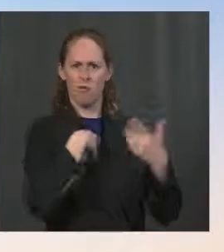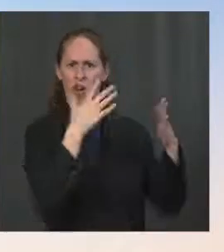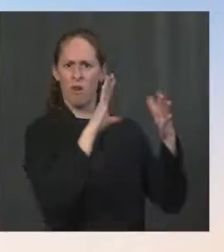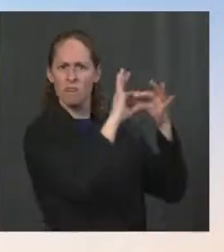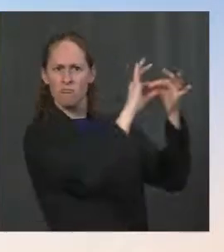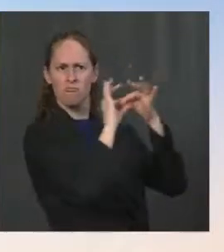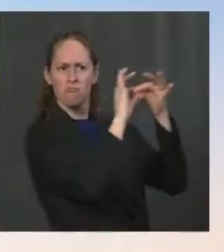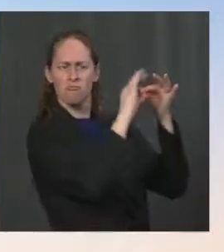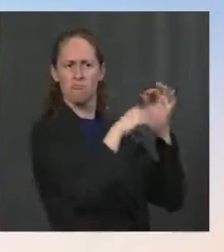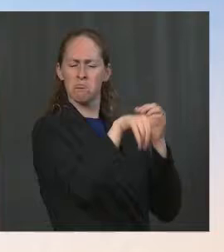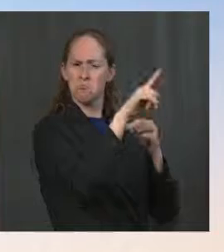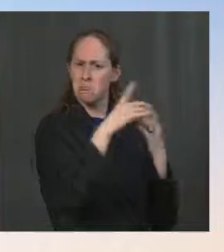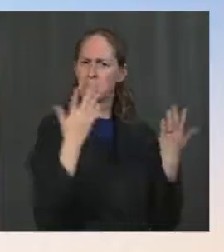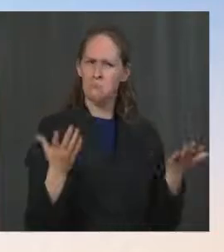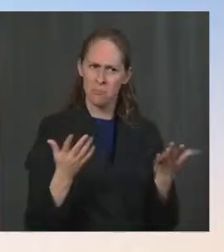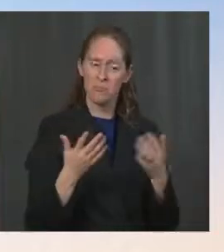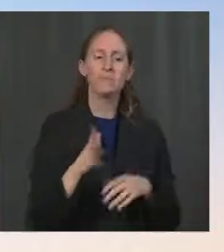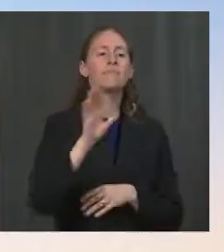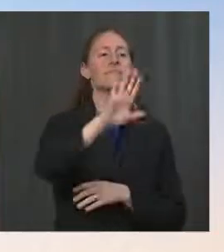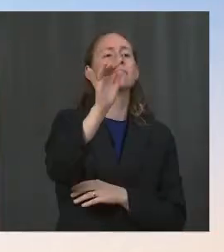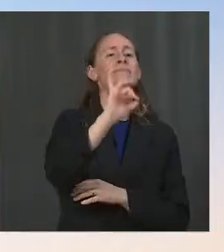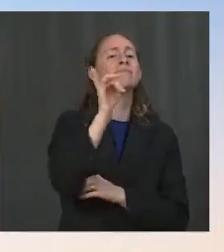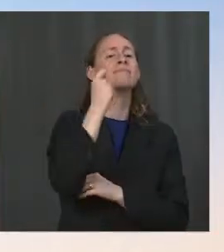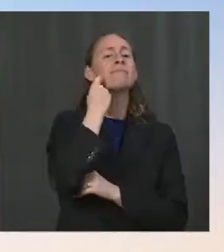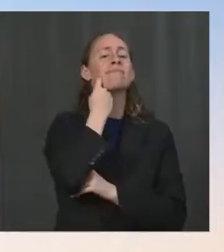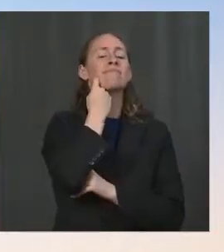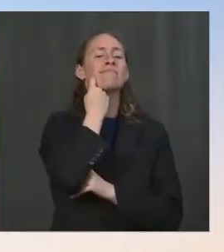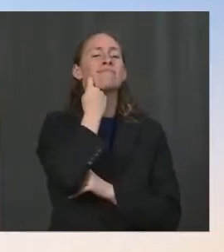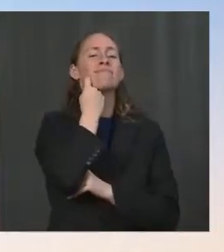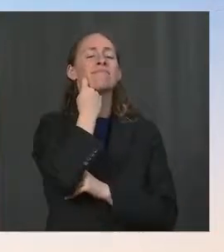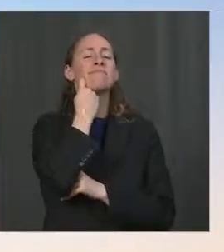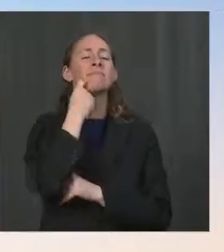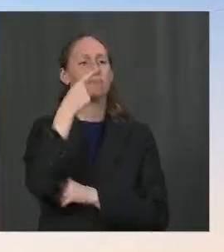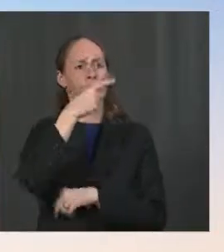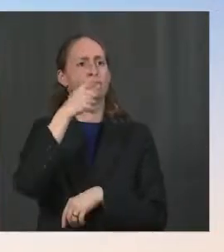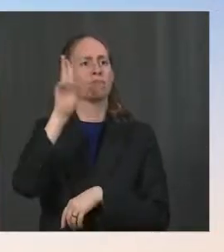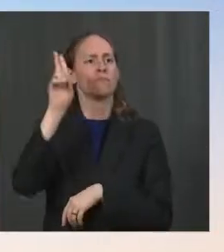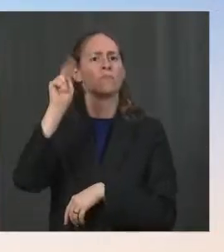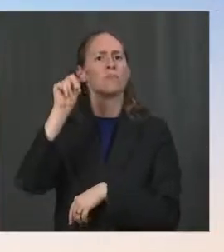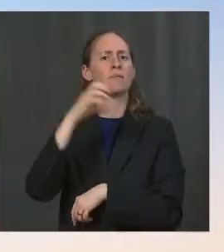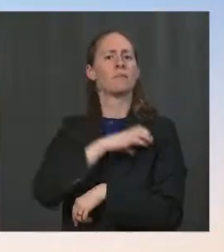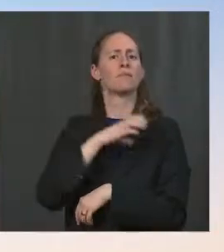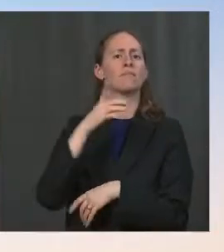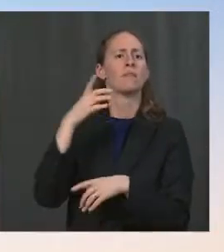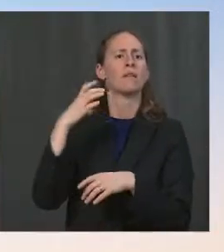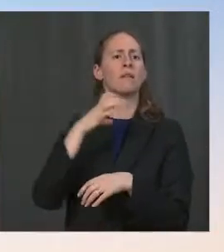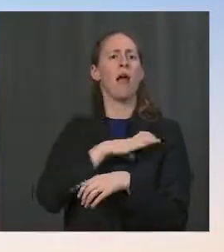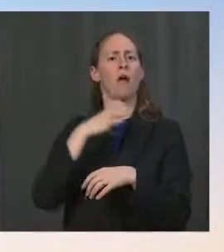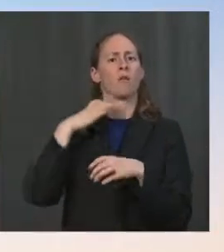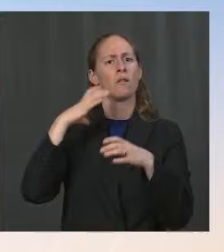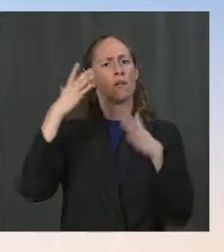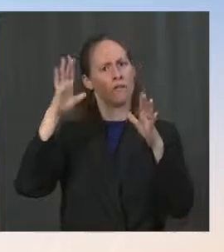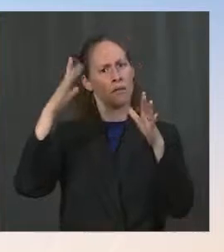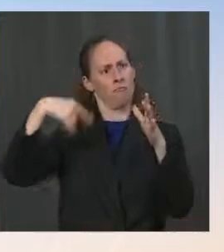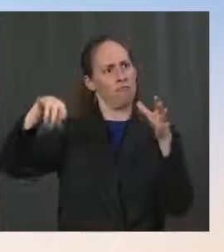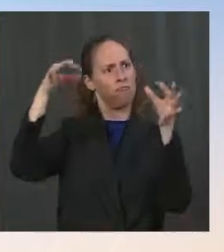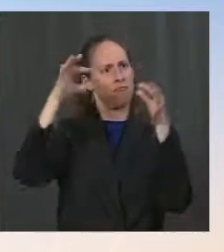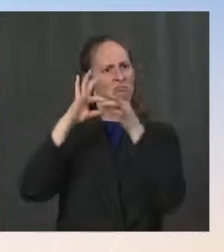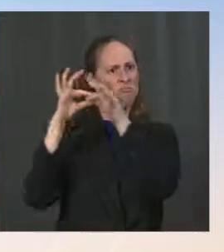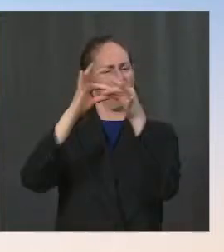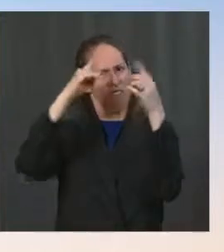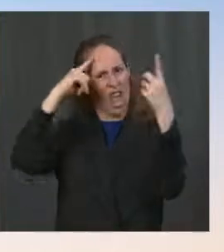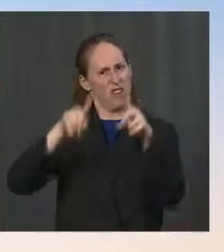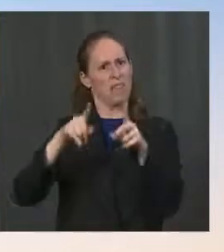just got a UN Security Council resolution passed in coordination with a number of these countries to make clear to the Taliban